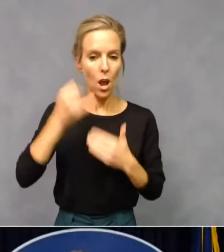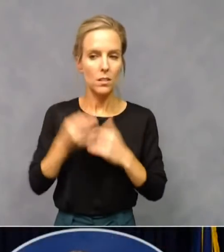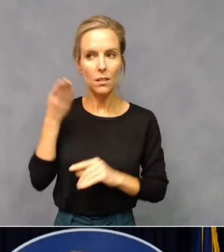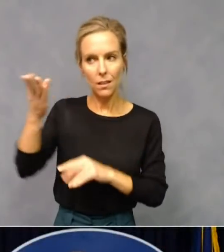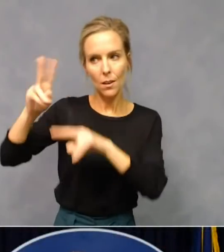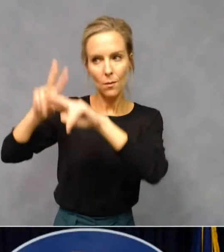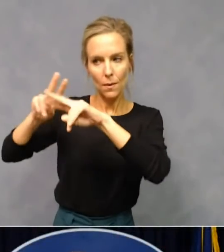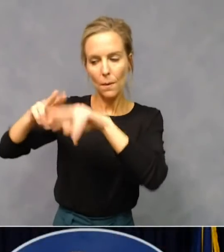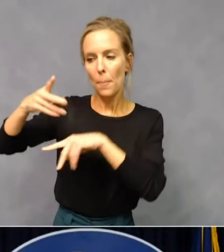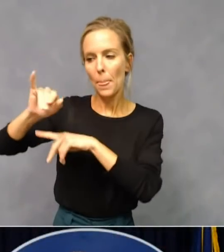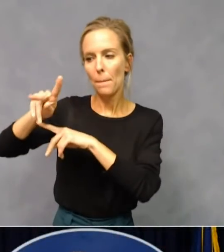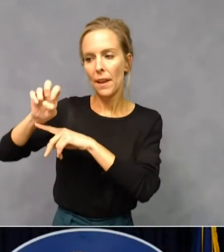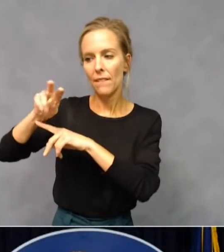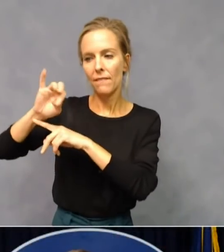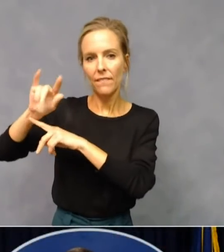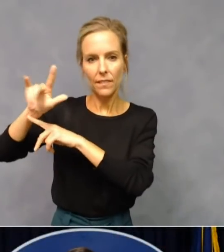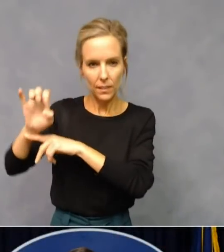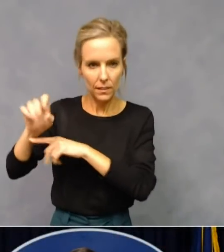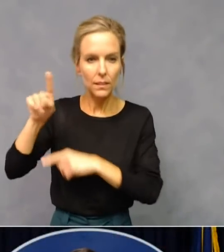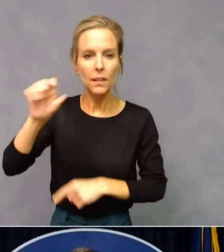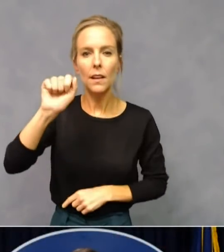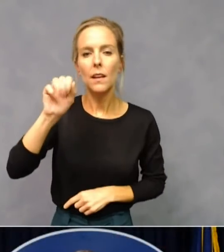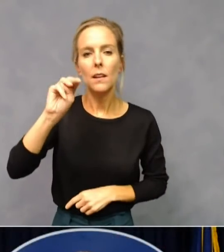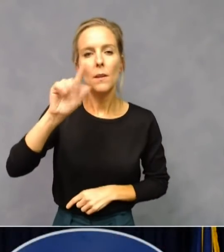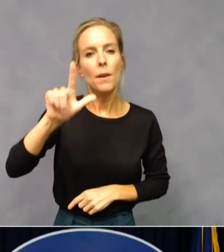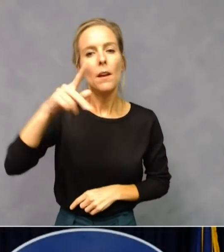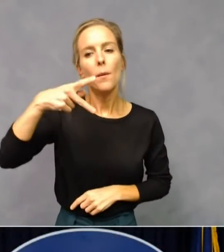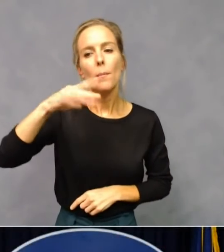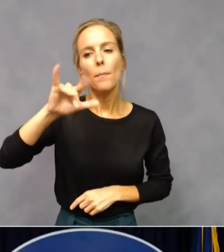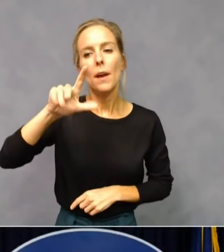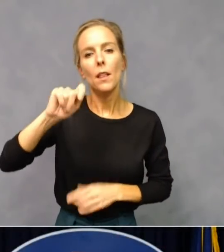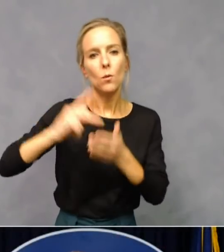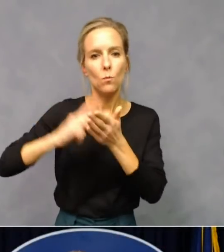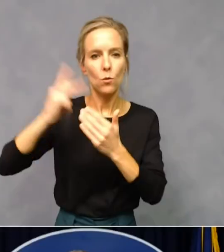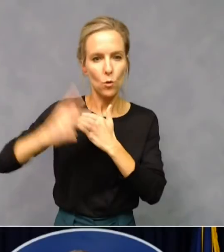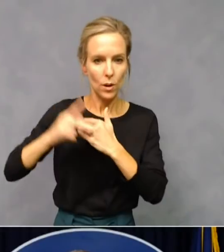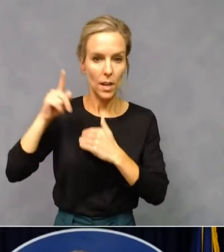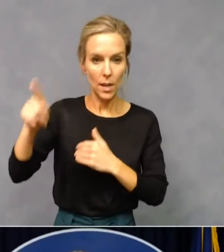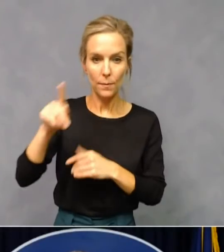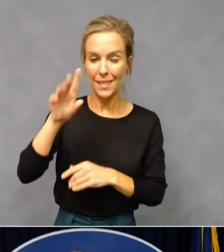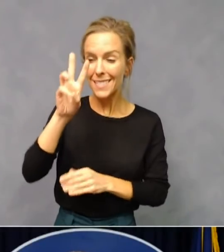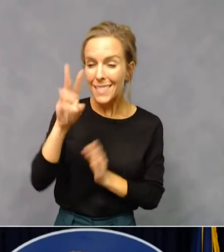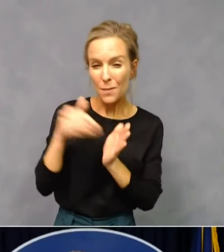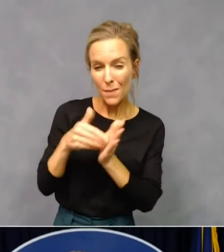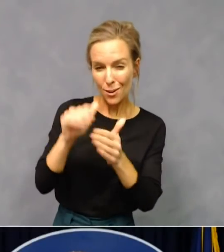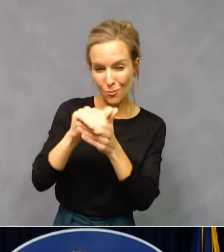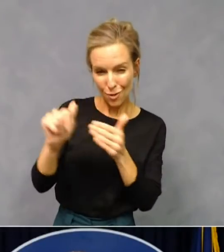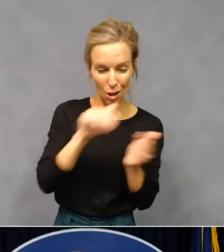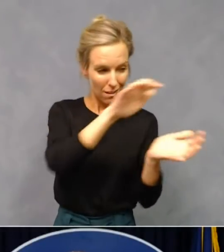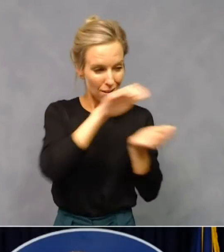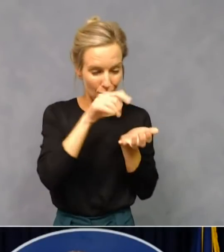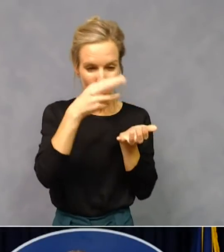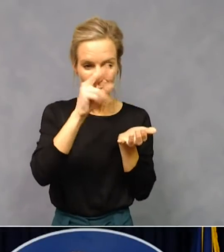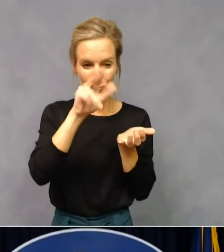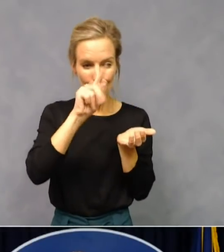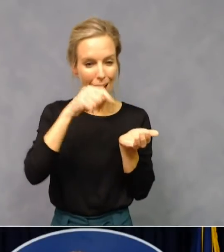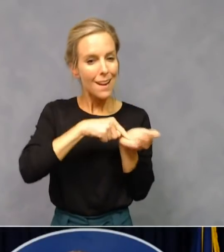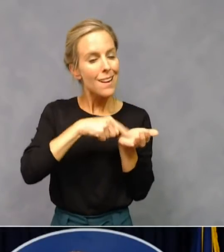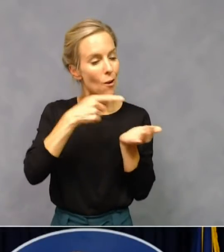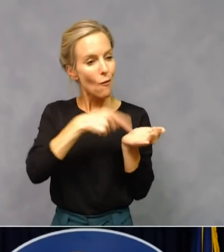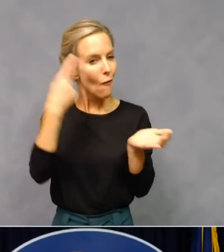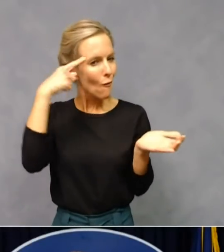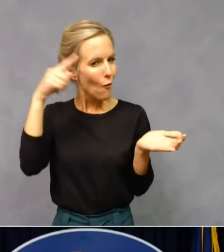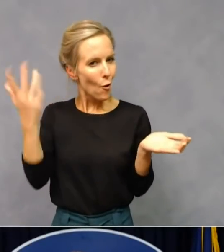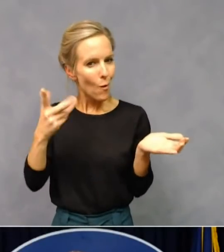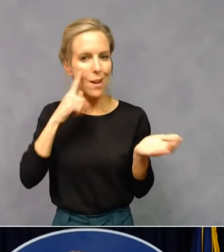program awarded the city of Pikeville a $6 million grant in the 2017 grant cycle to build a speculative building, a spec